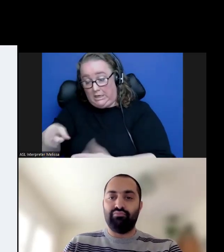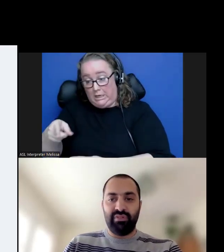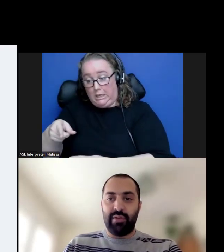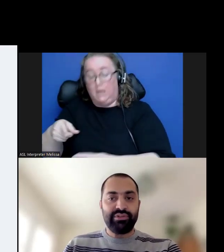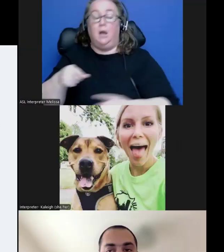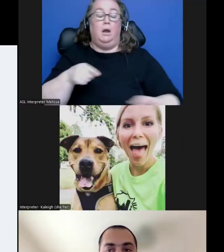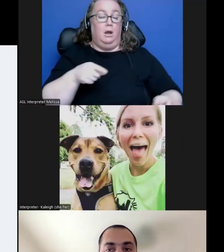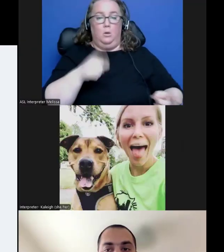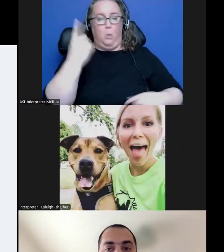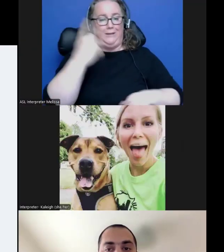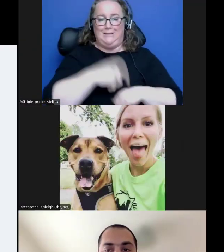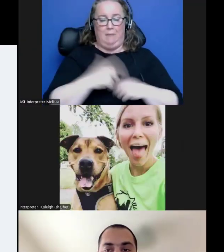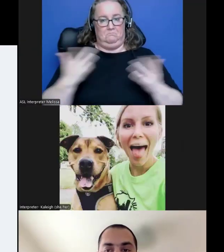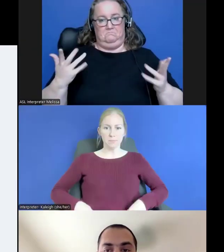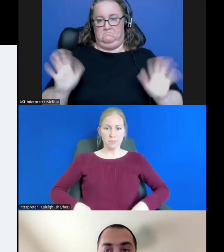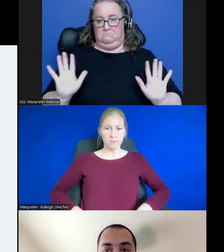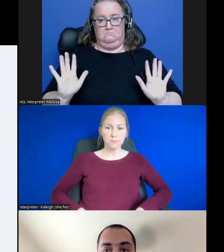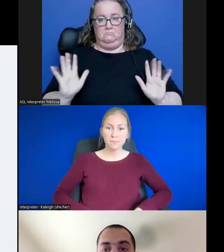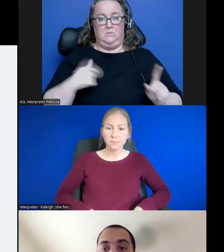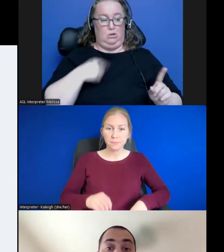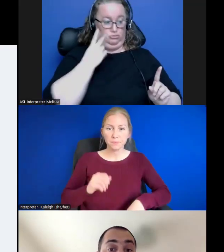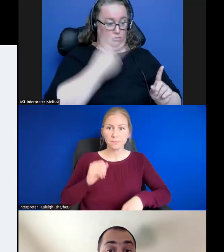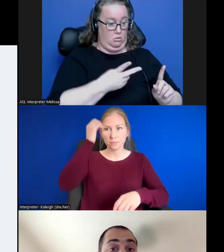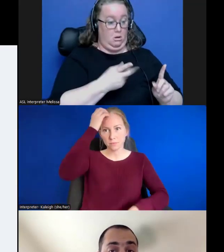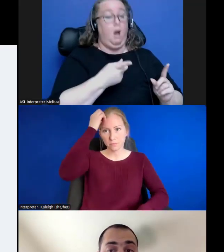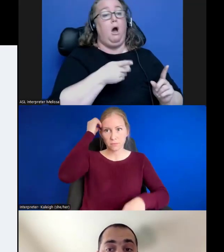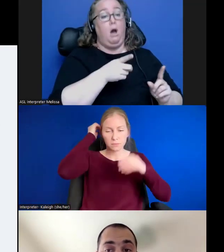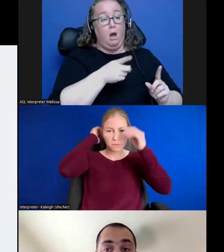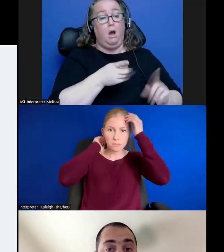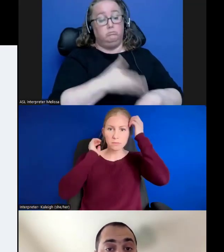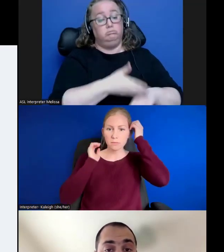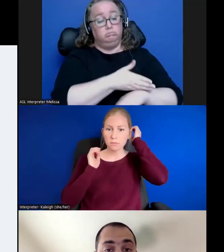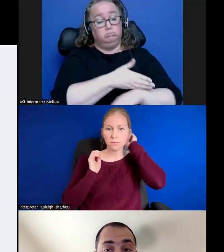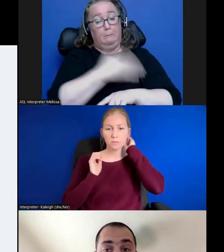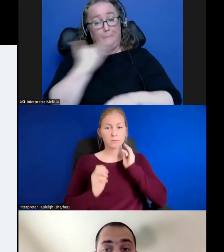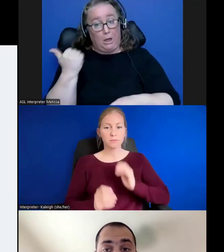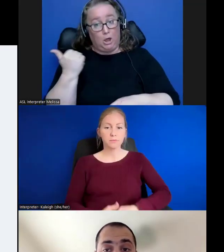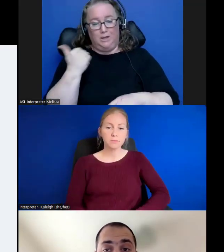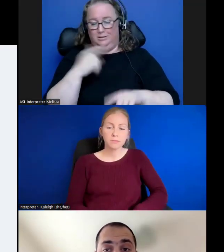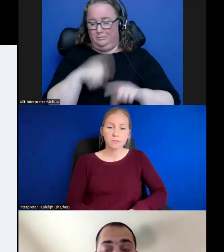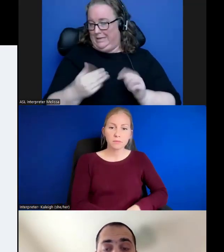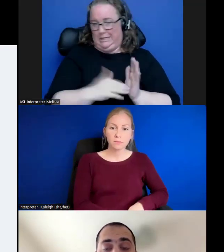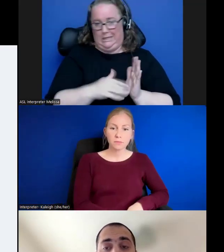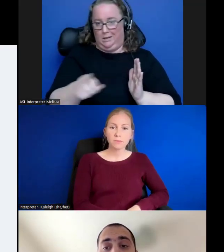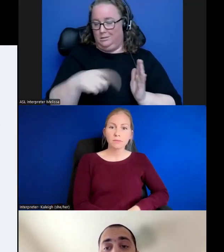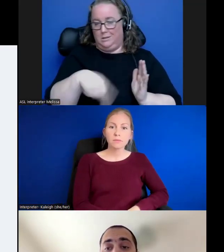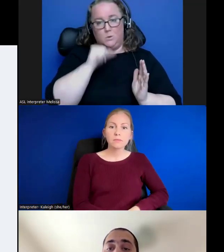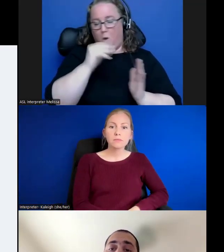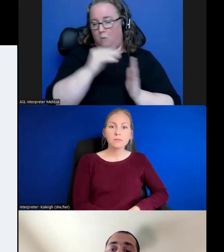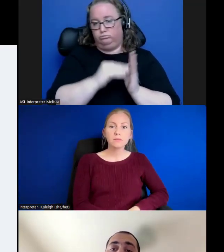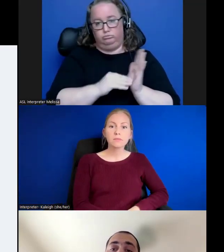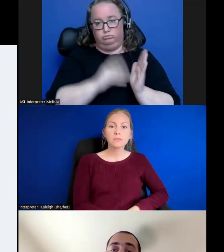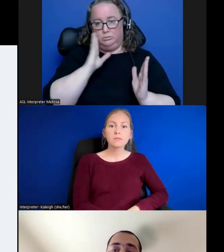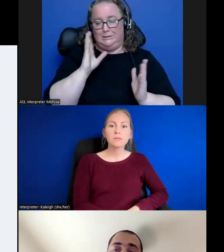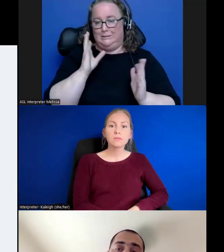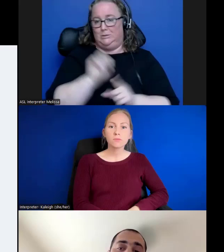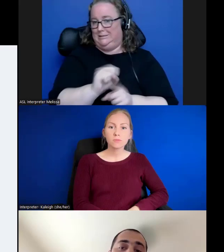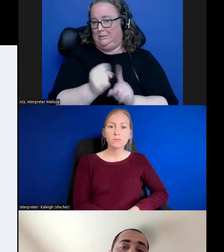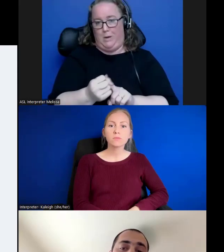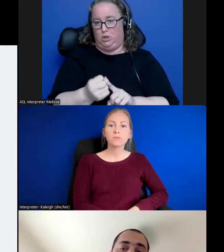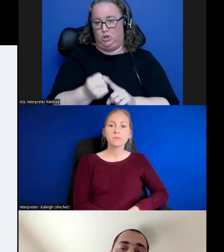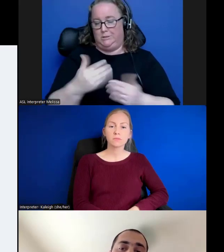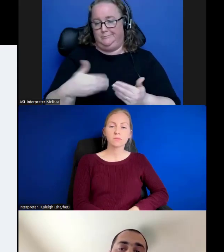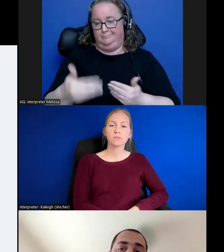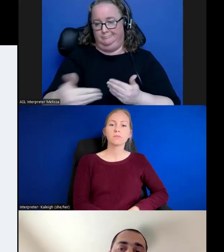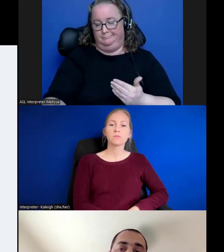and that was sufficient to cancel the restraint. And they do not track these instances. So the